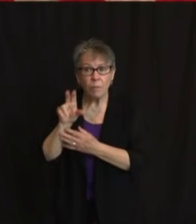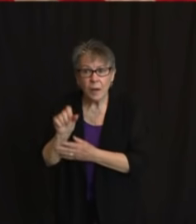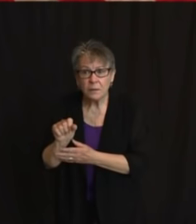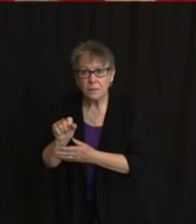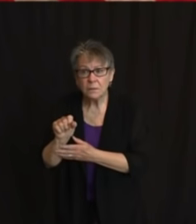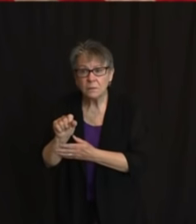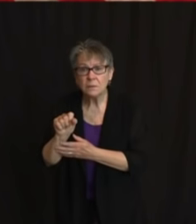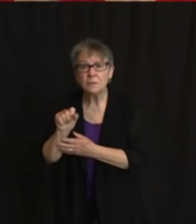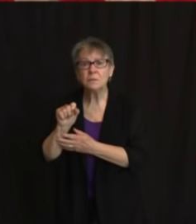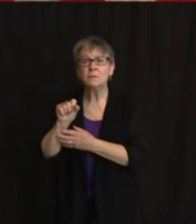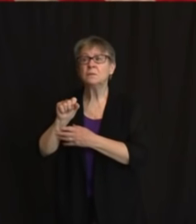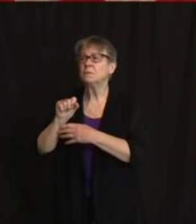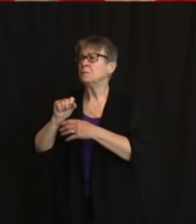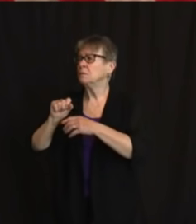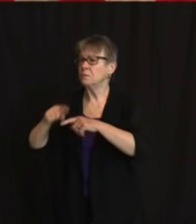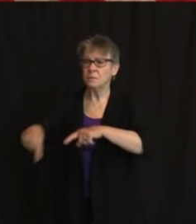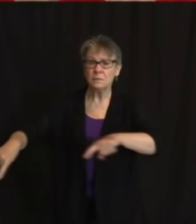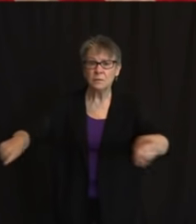going to be rough, I would think.